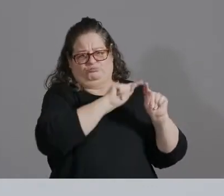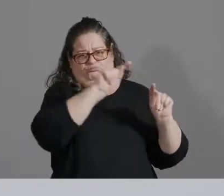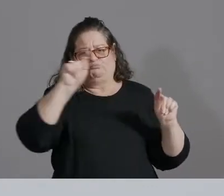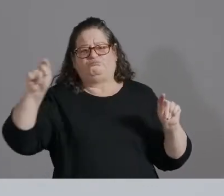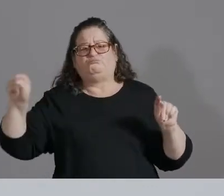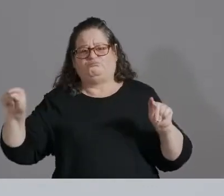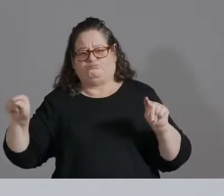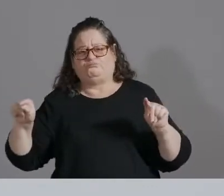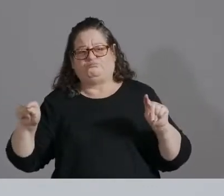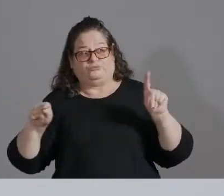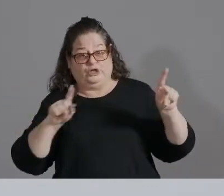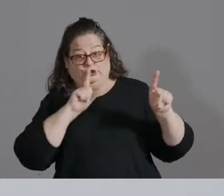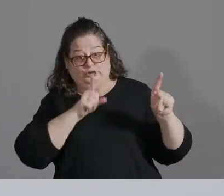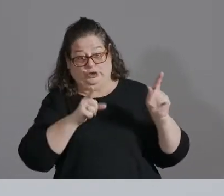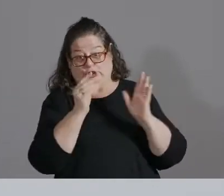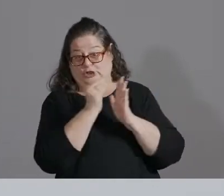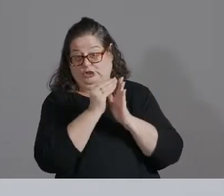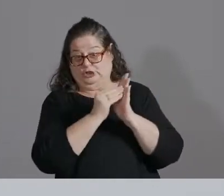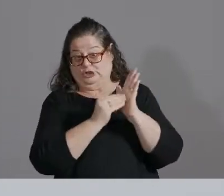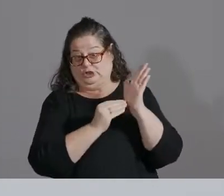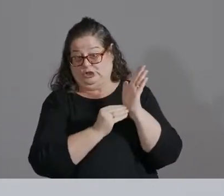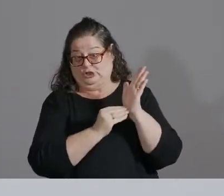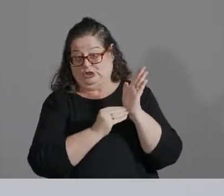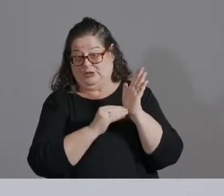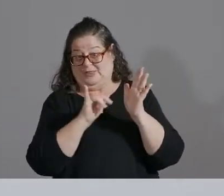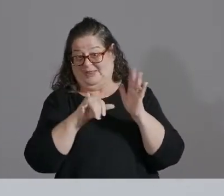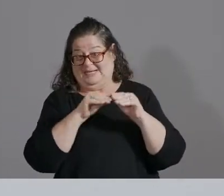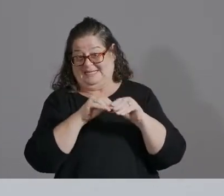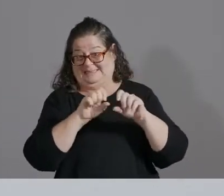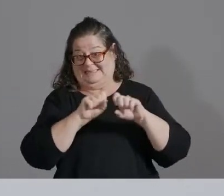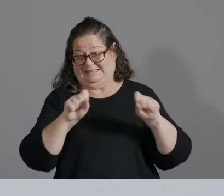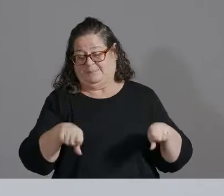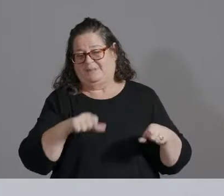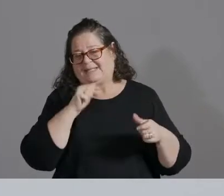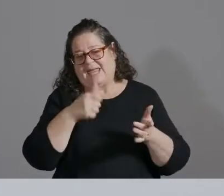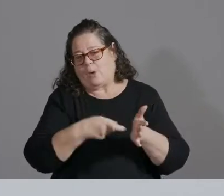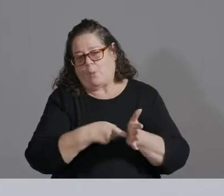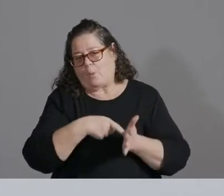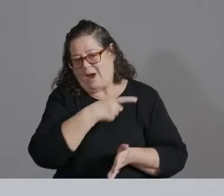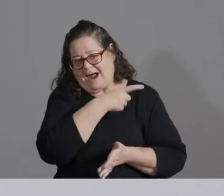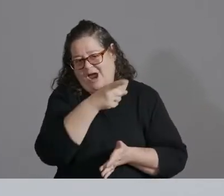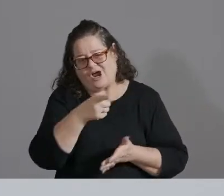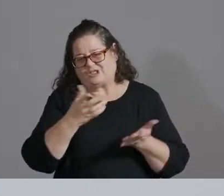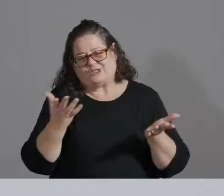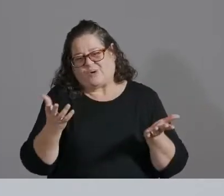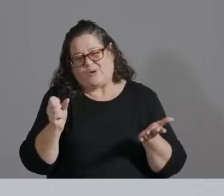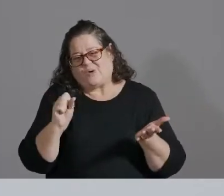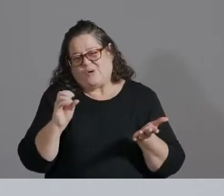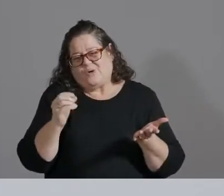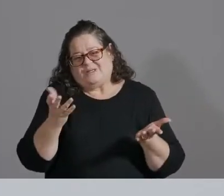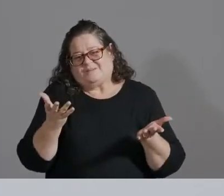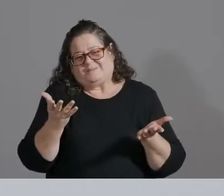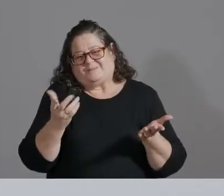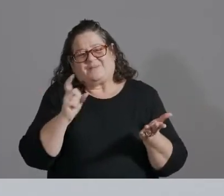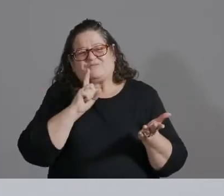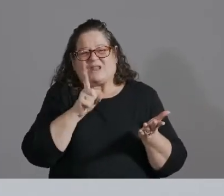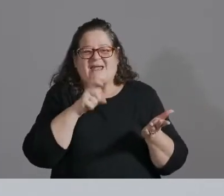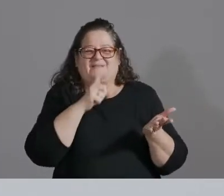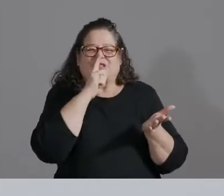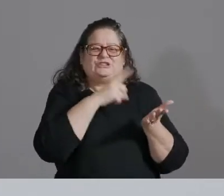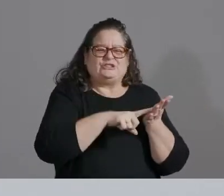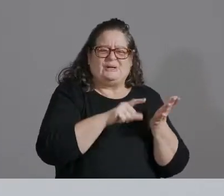required. So it's not 100% of our tribal entities or the VA. I would need to check in to see if the VA is reporting.